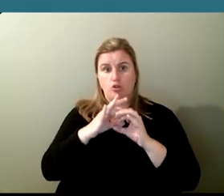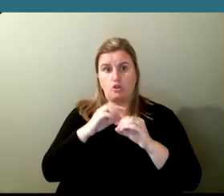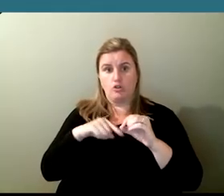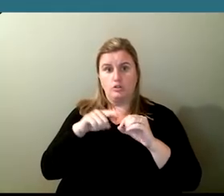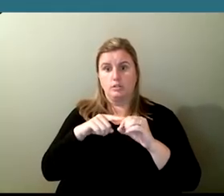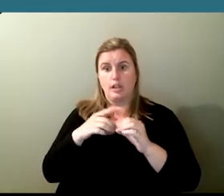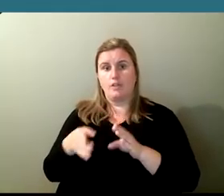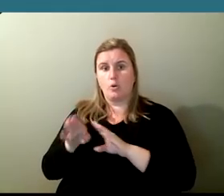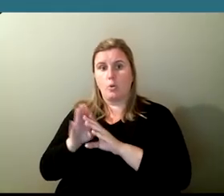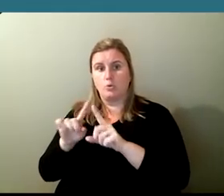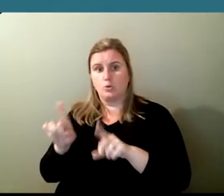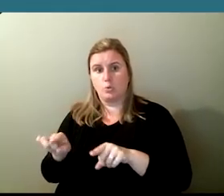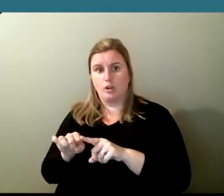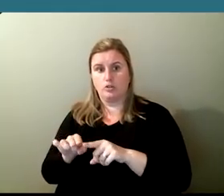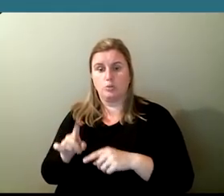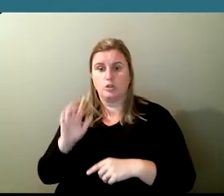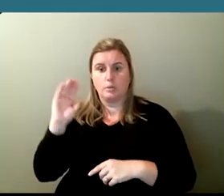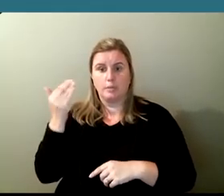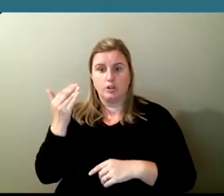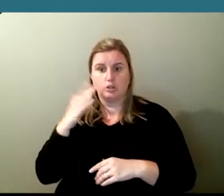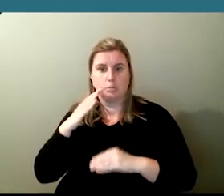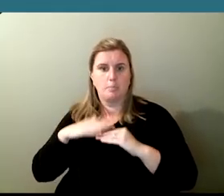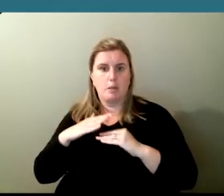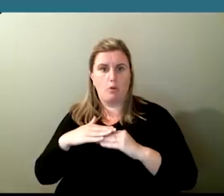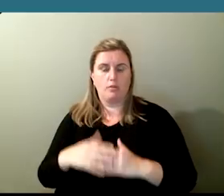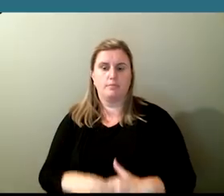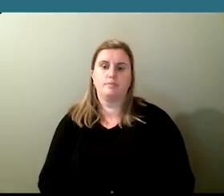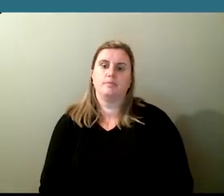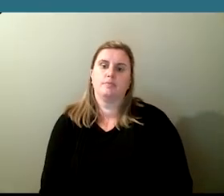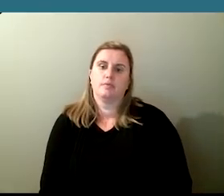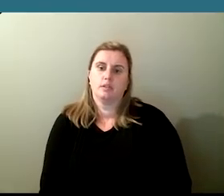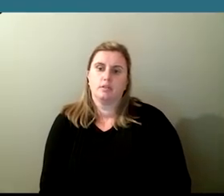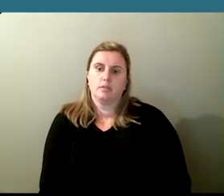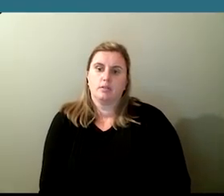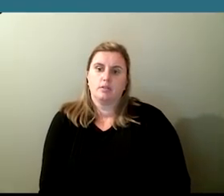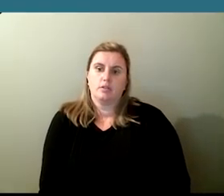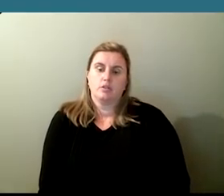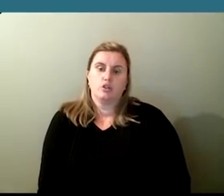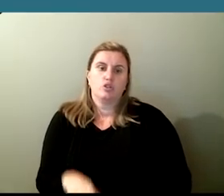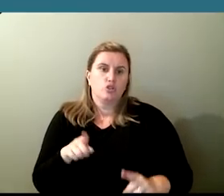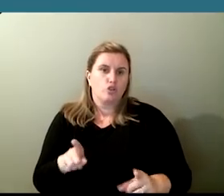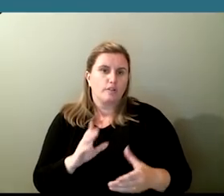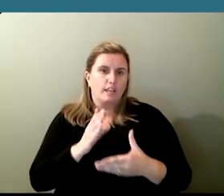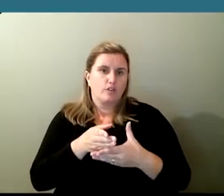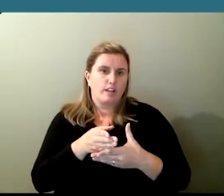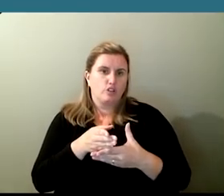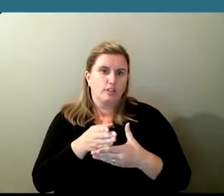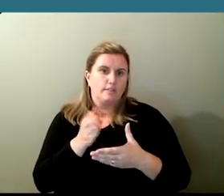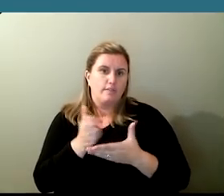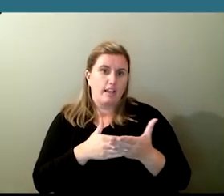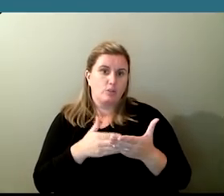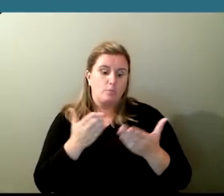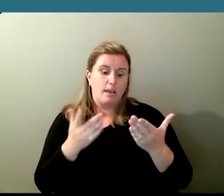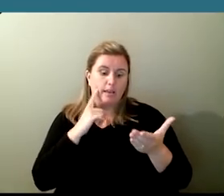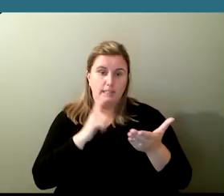closed squares, which appears to be minimal, during the intervention phase, which may indicate